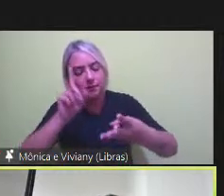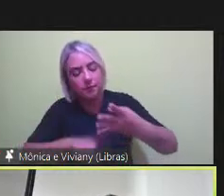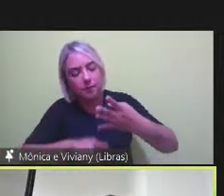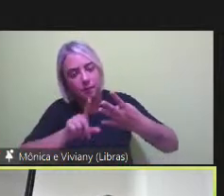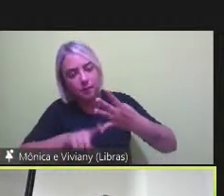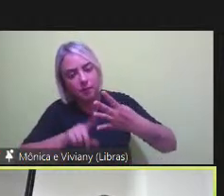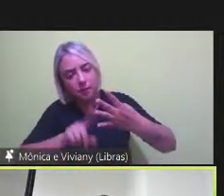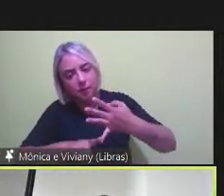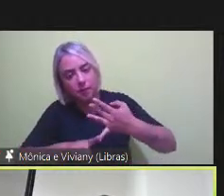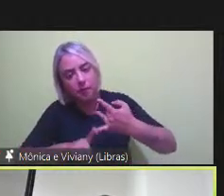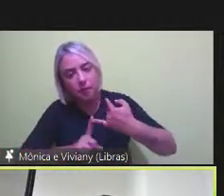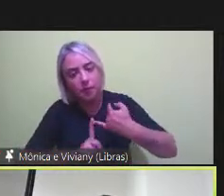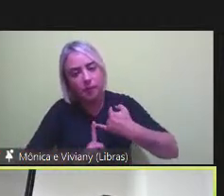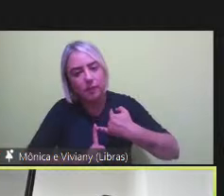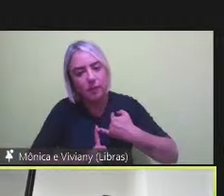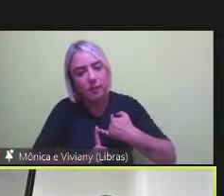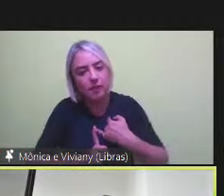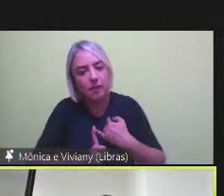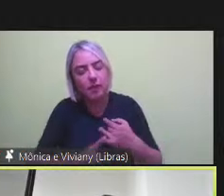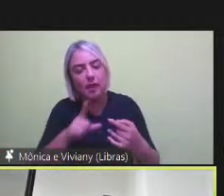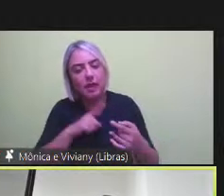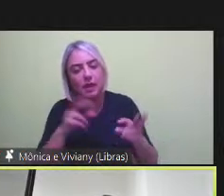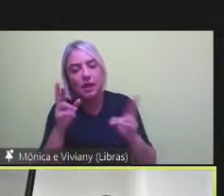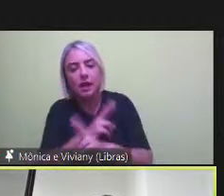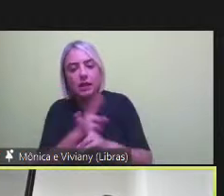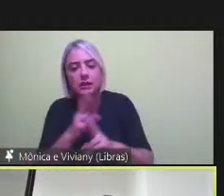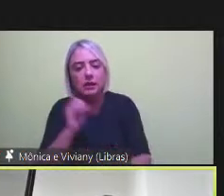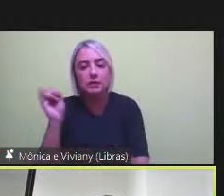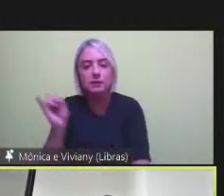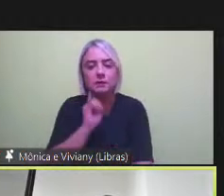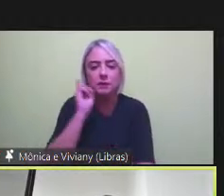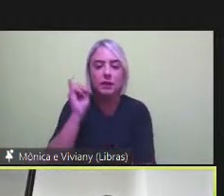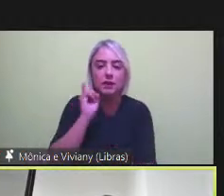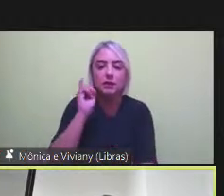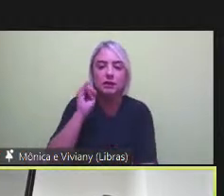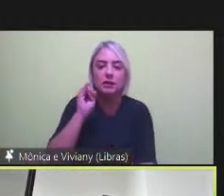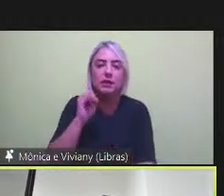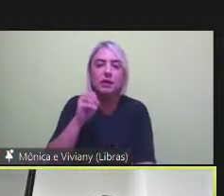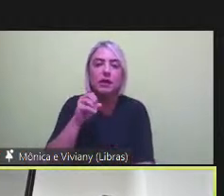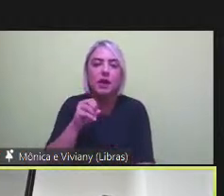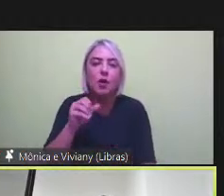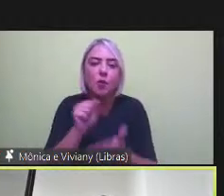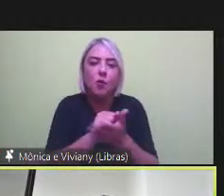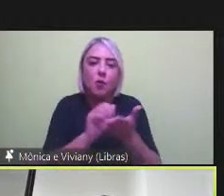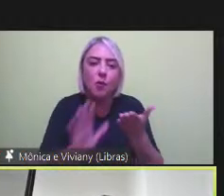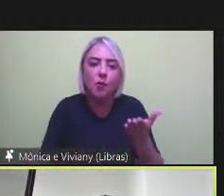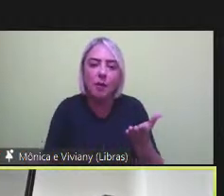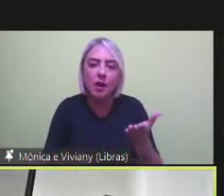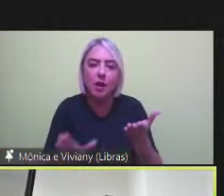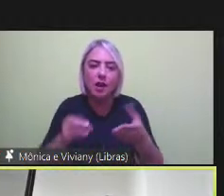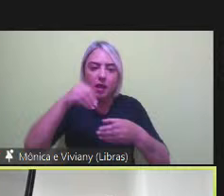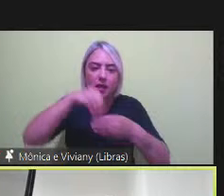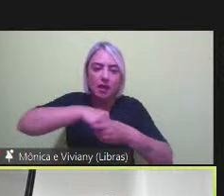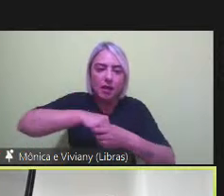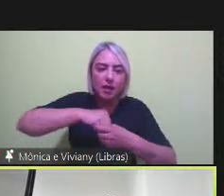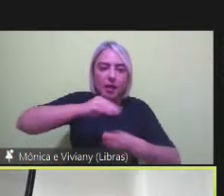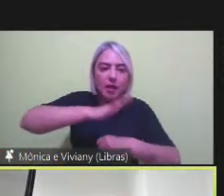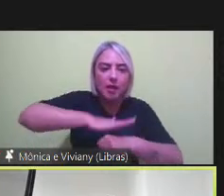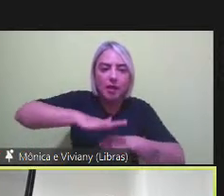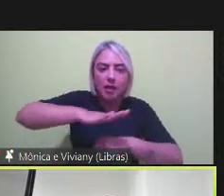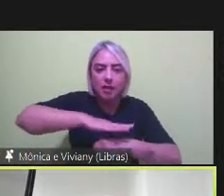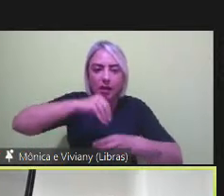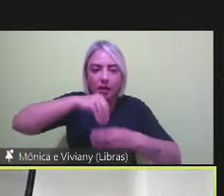in this area. And the fourth area that is connected to the importance of